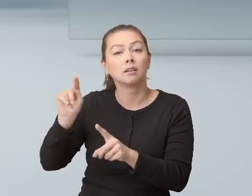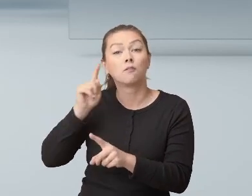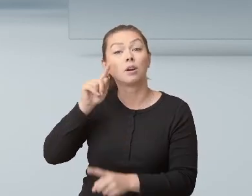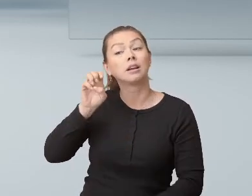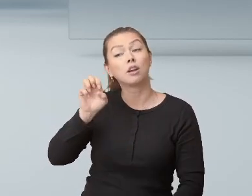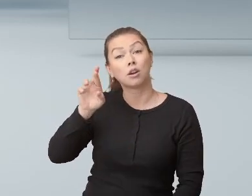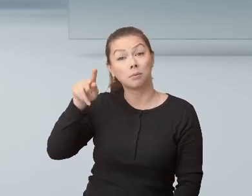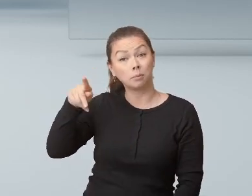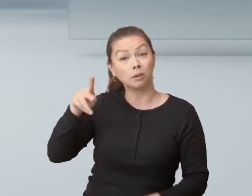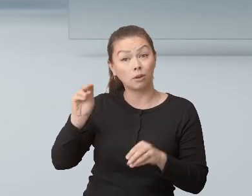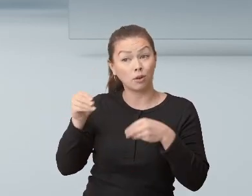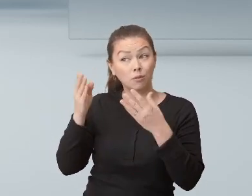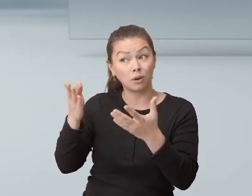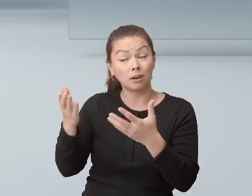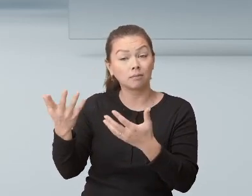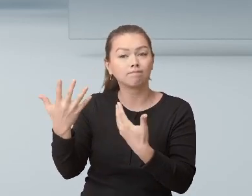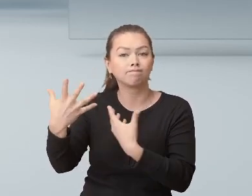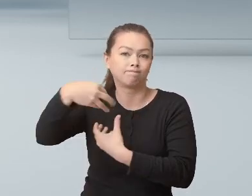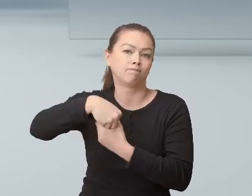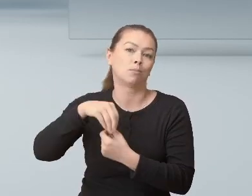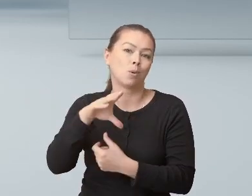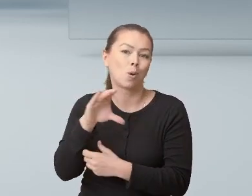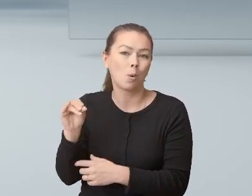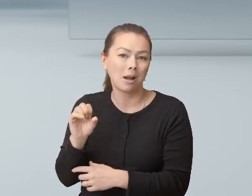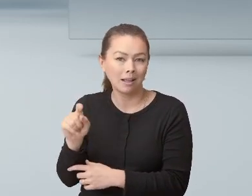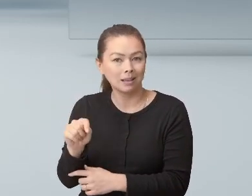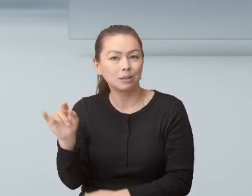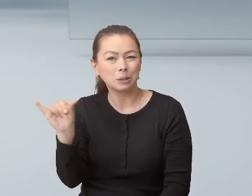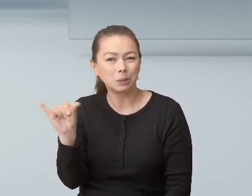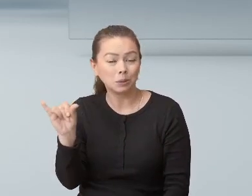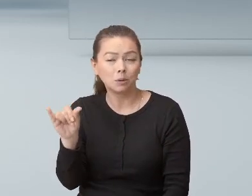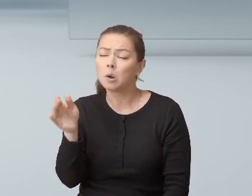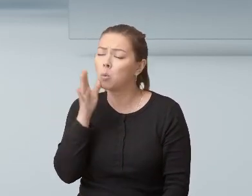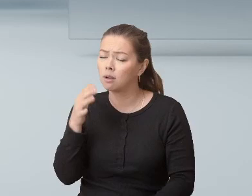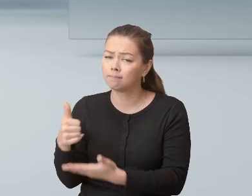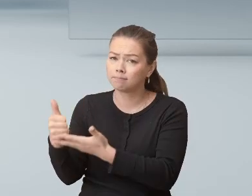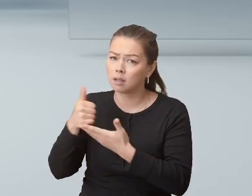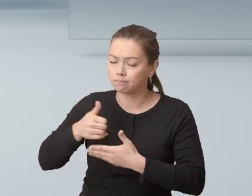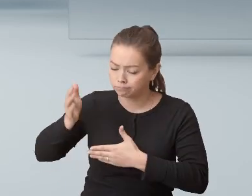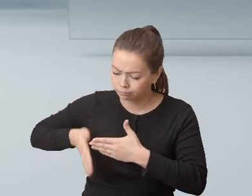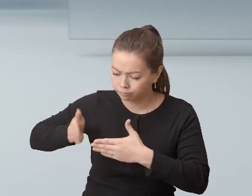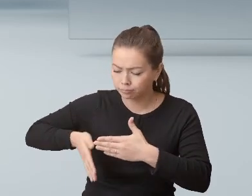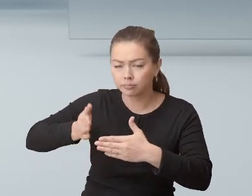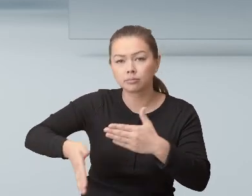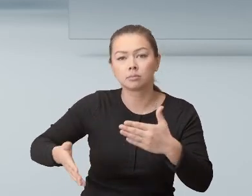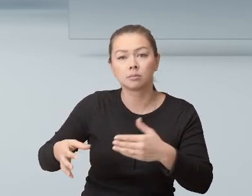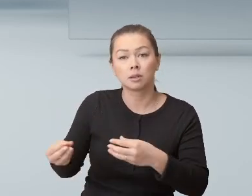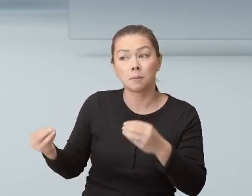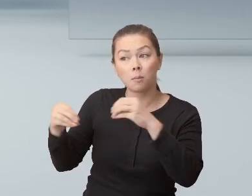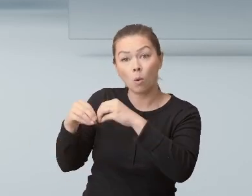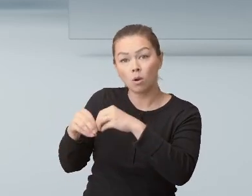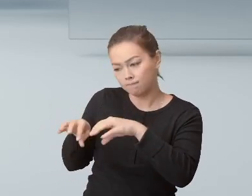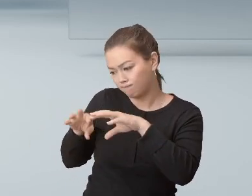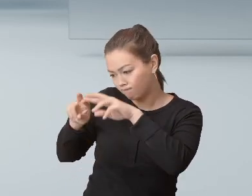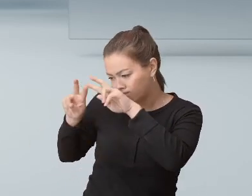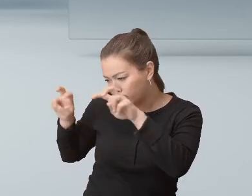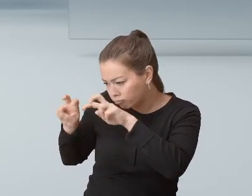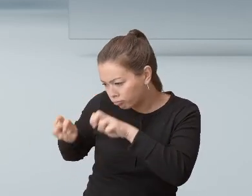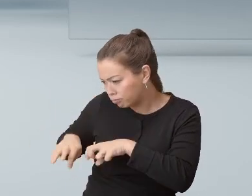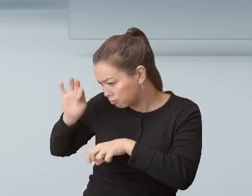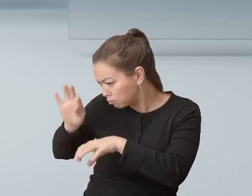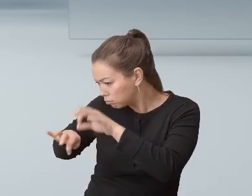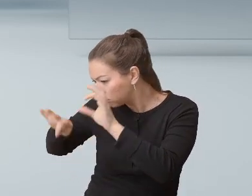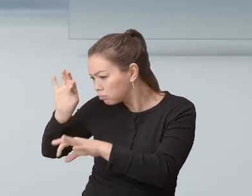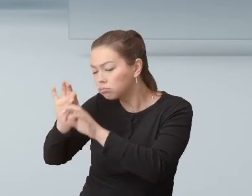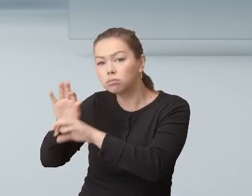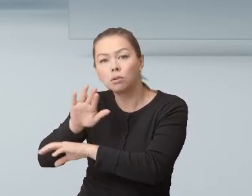increase productivity, whether it's through gaining insights with your data, whether it's through extending help